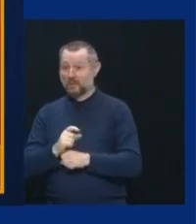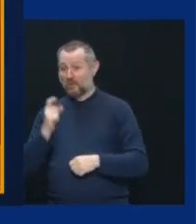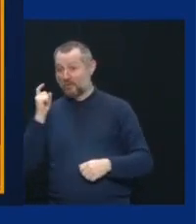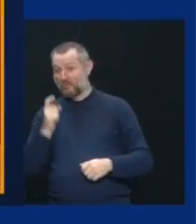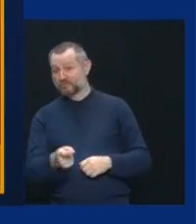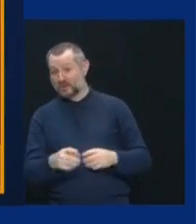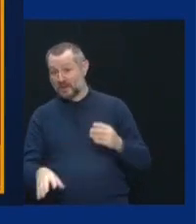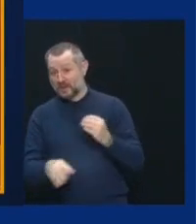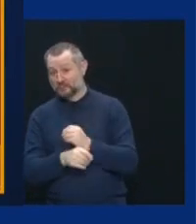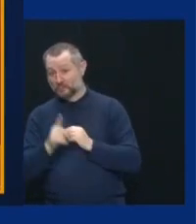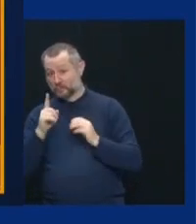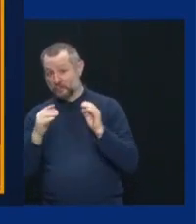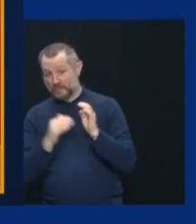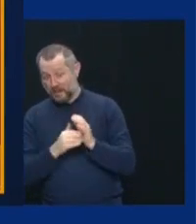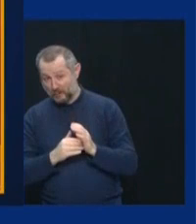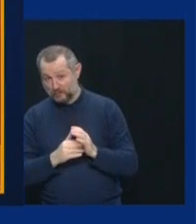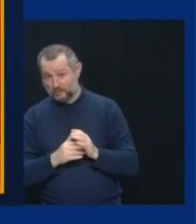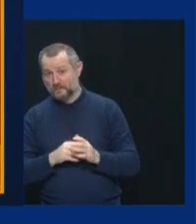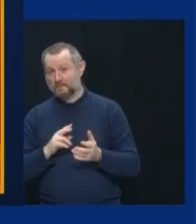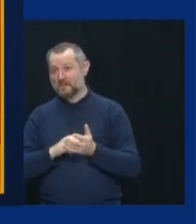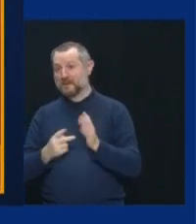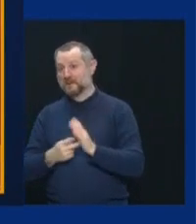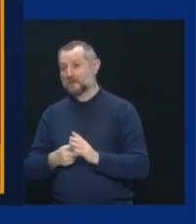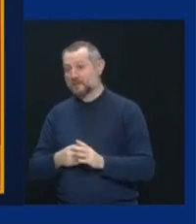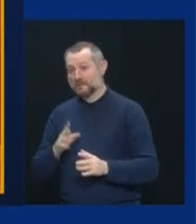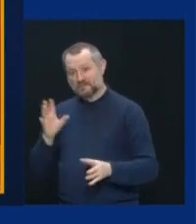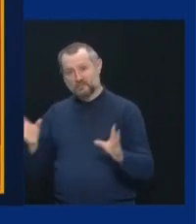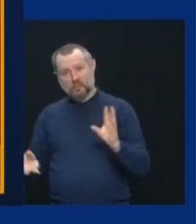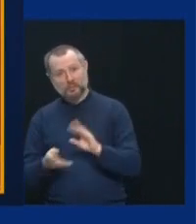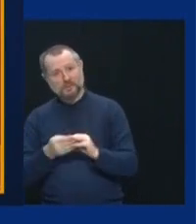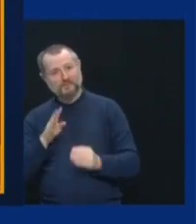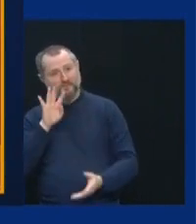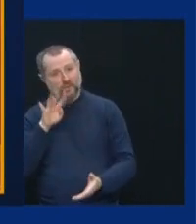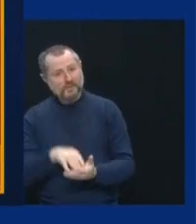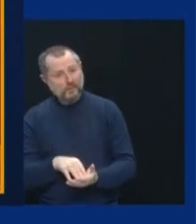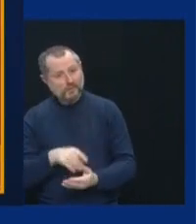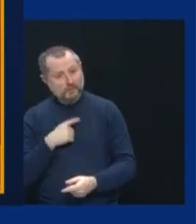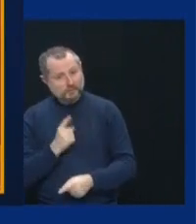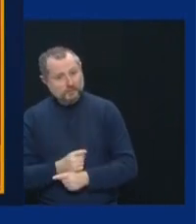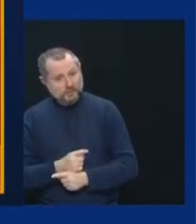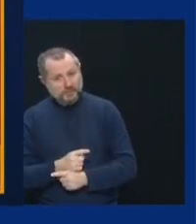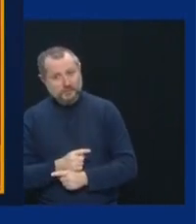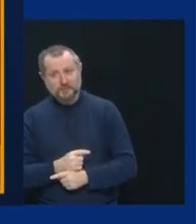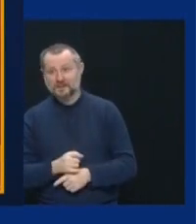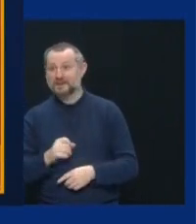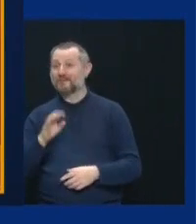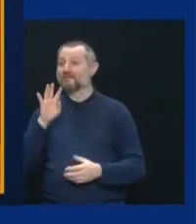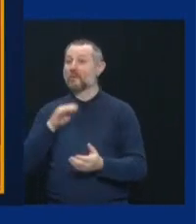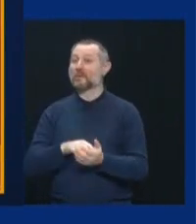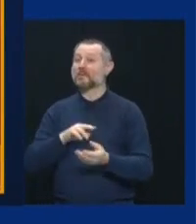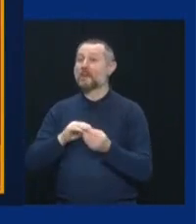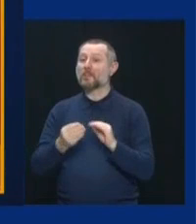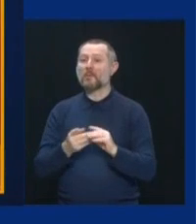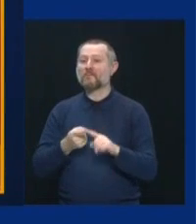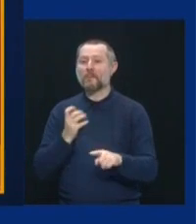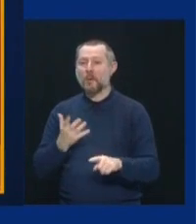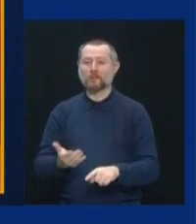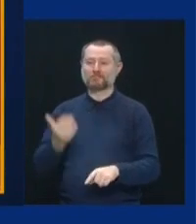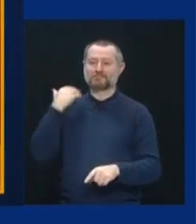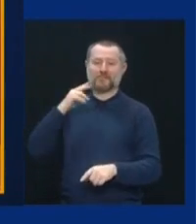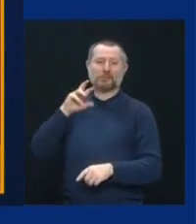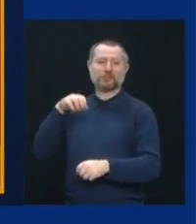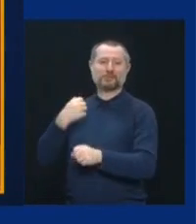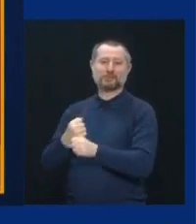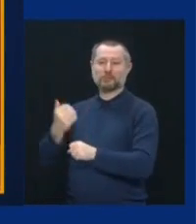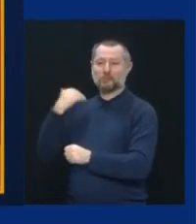additional 1,000 above the 500, then we would be at 4,000, and 4,000 is only where we were 30 years ago. Is that